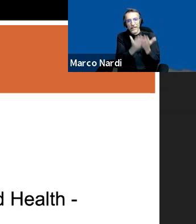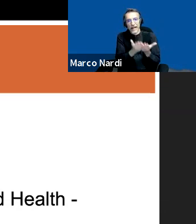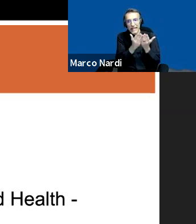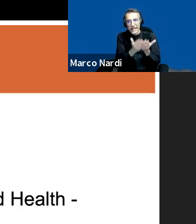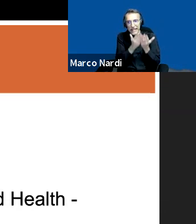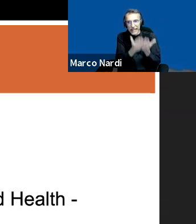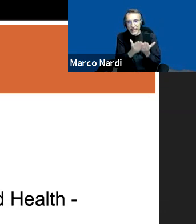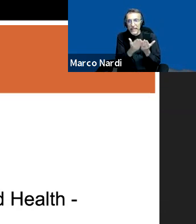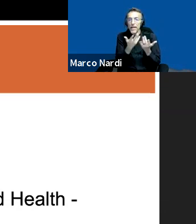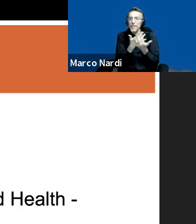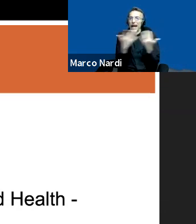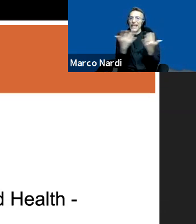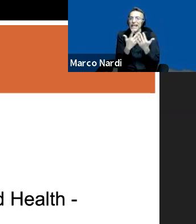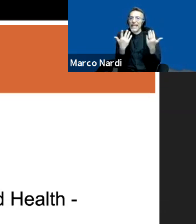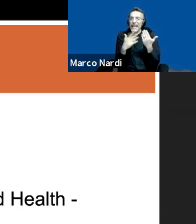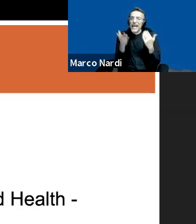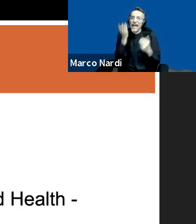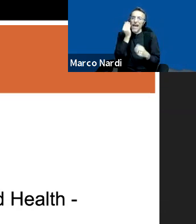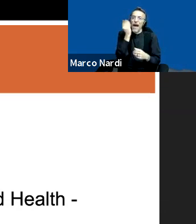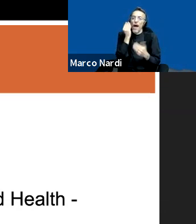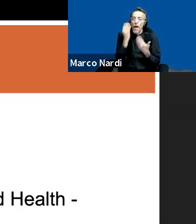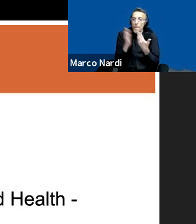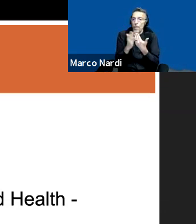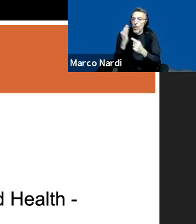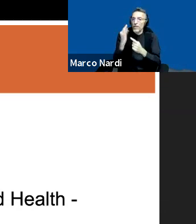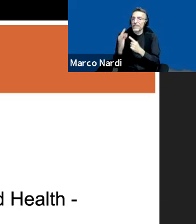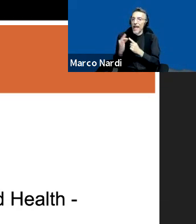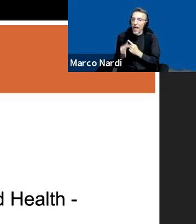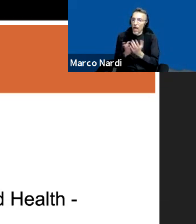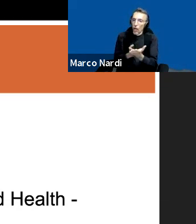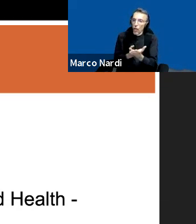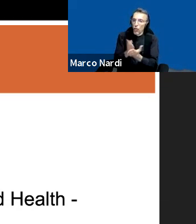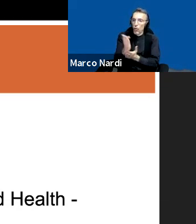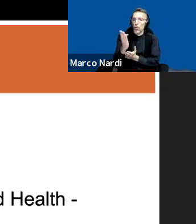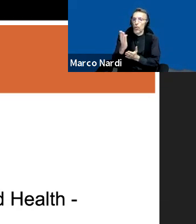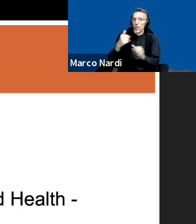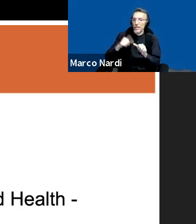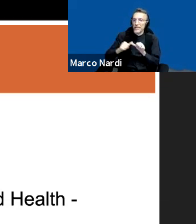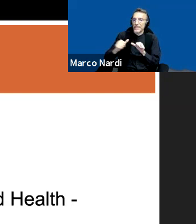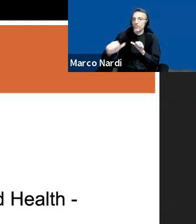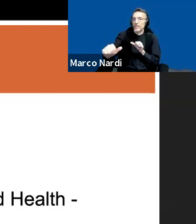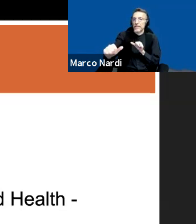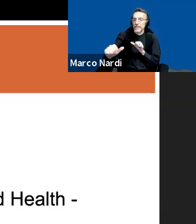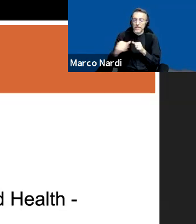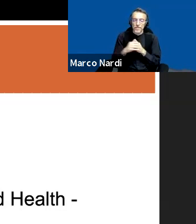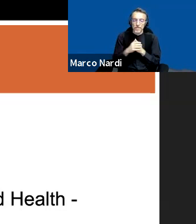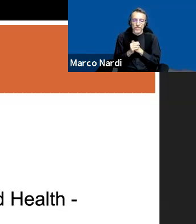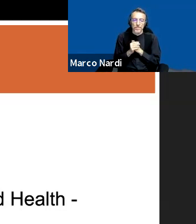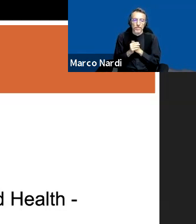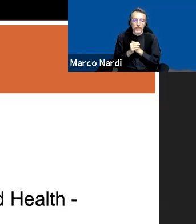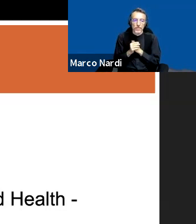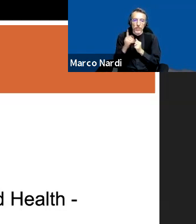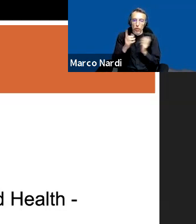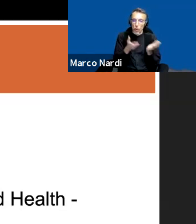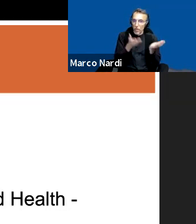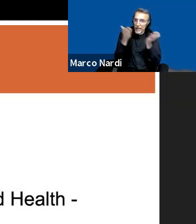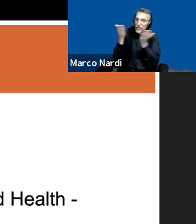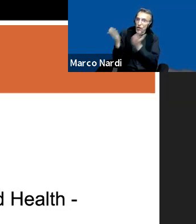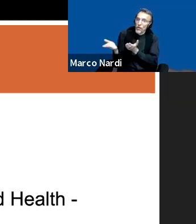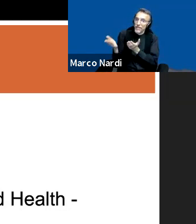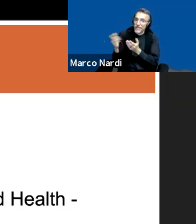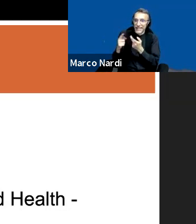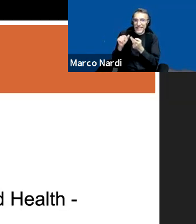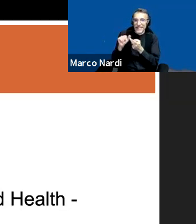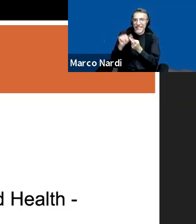will hear in more detail about during the course of this this series of seminars. So I'll pass on to the next